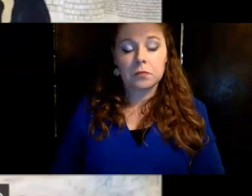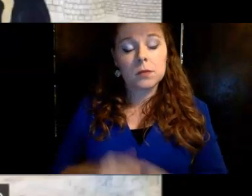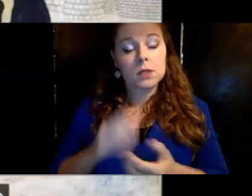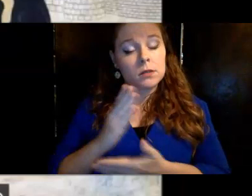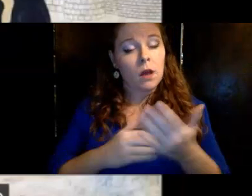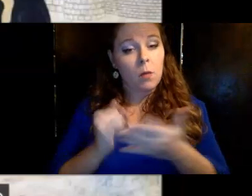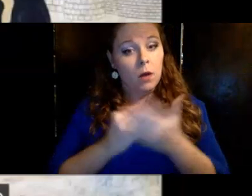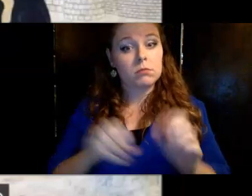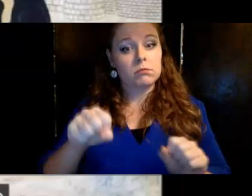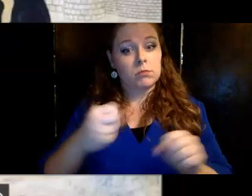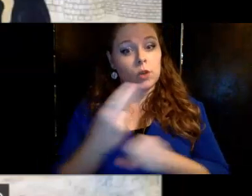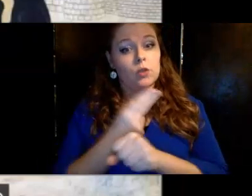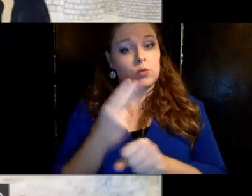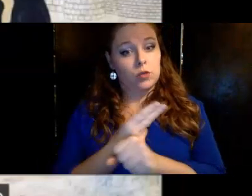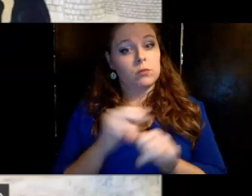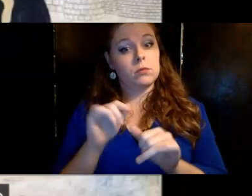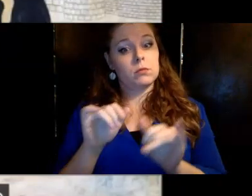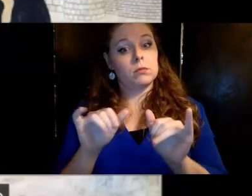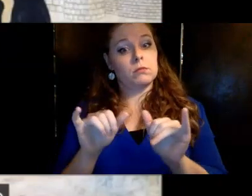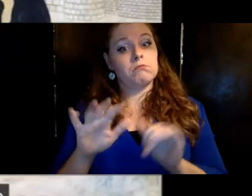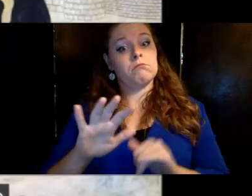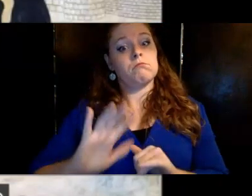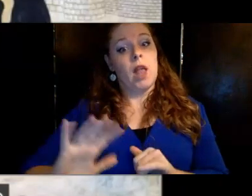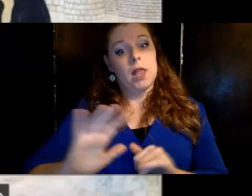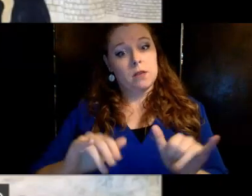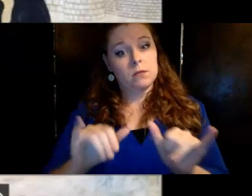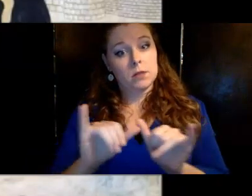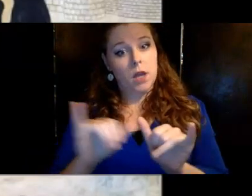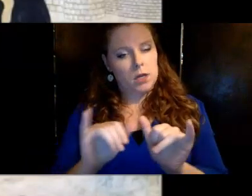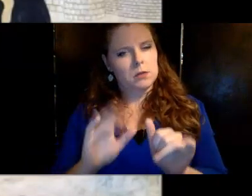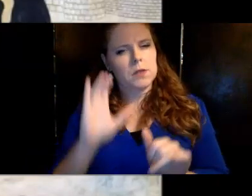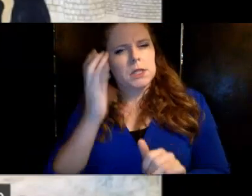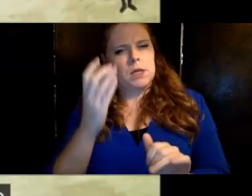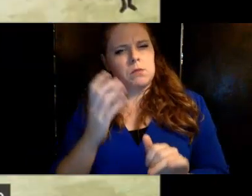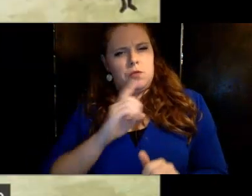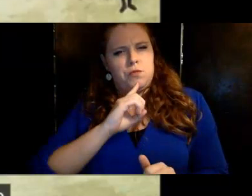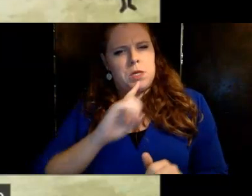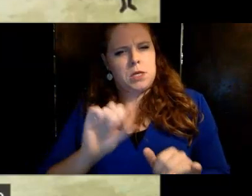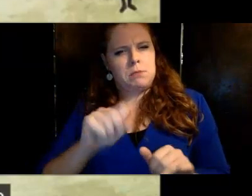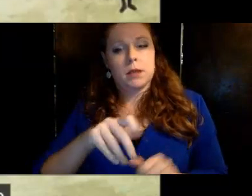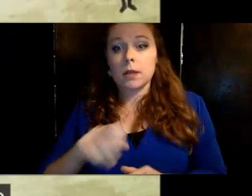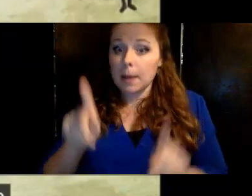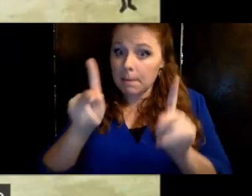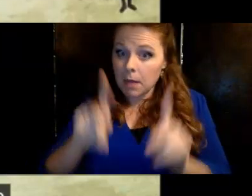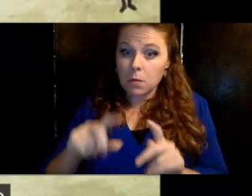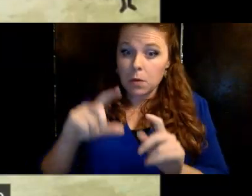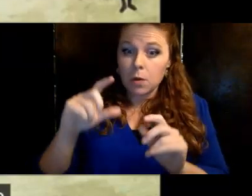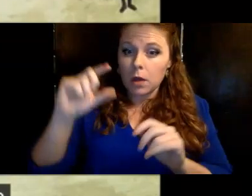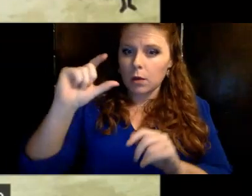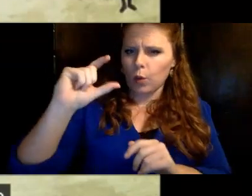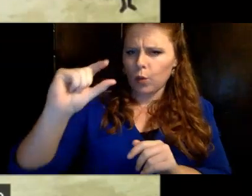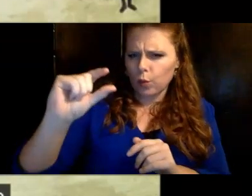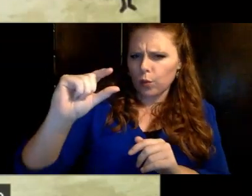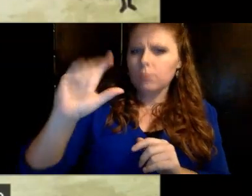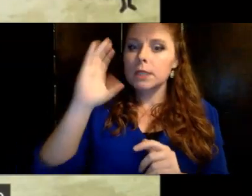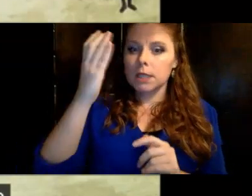Some artists do use relative size to give their work the illusion of real space. The smaller human figures in these paintings by